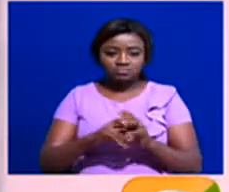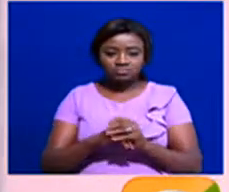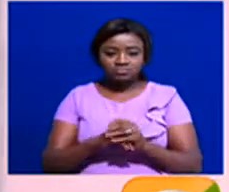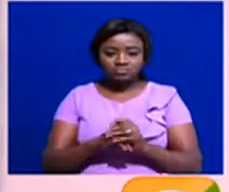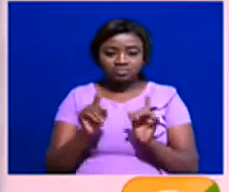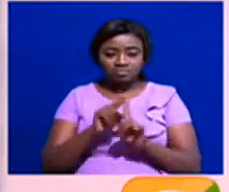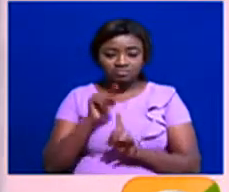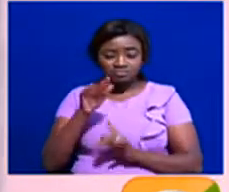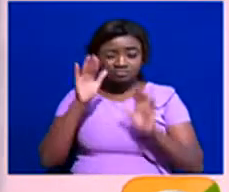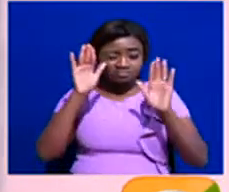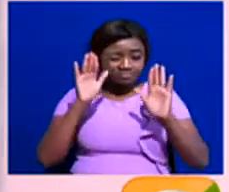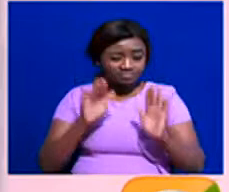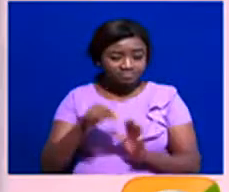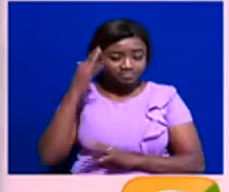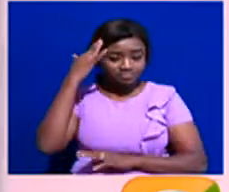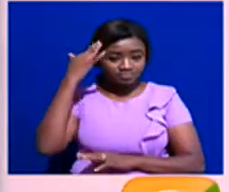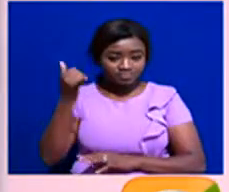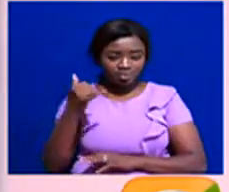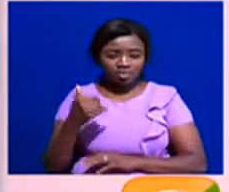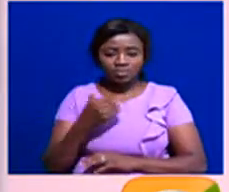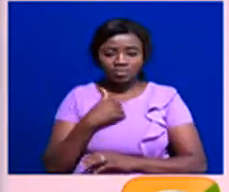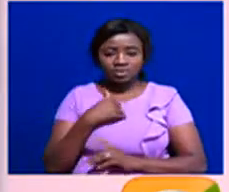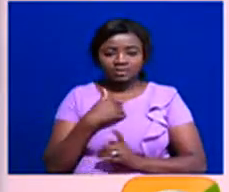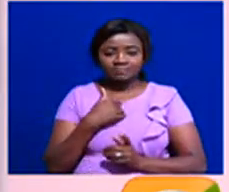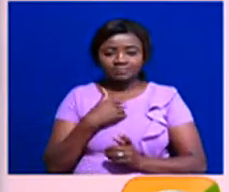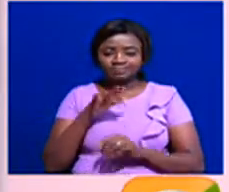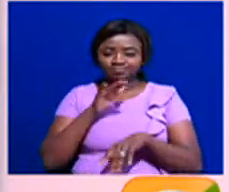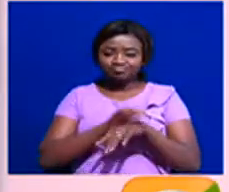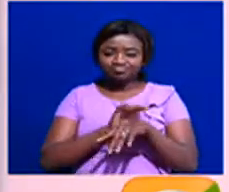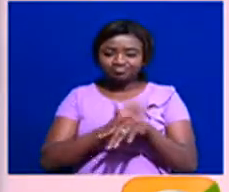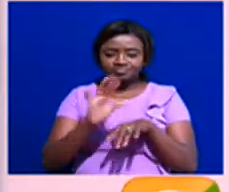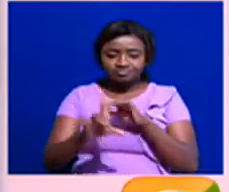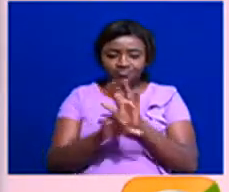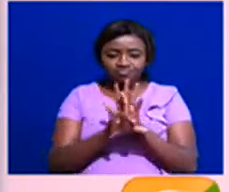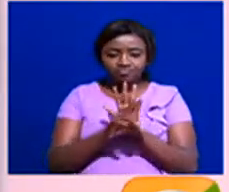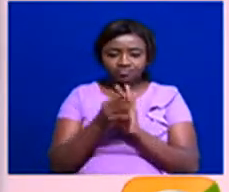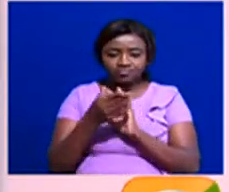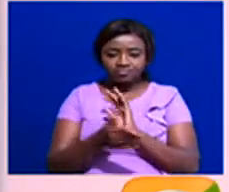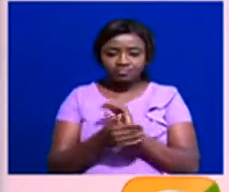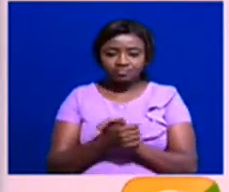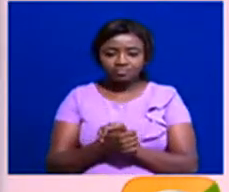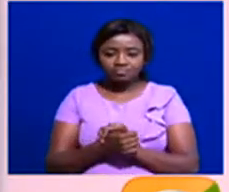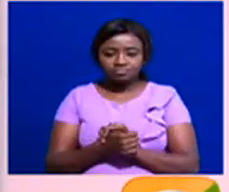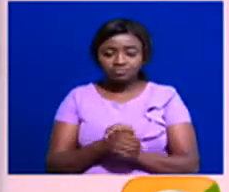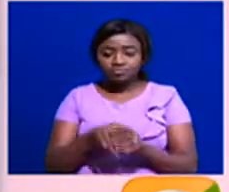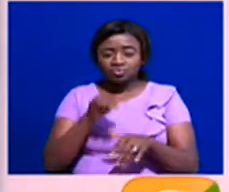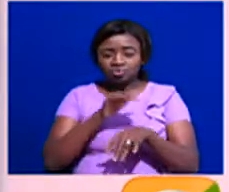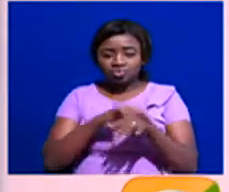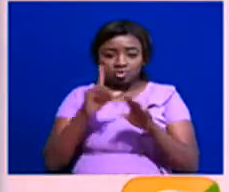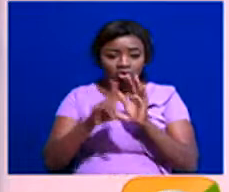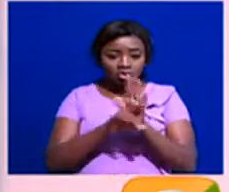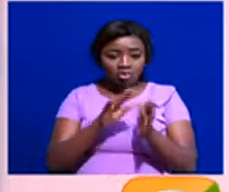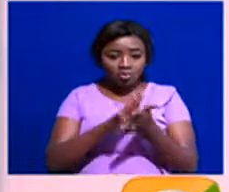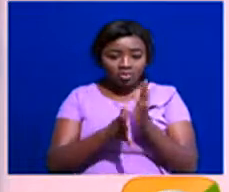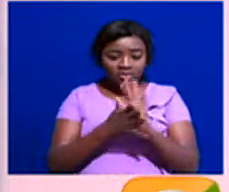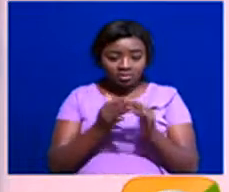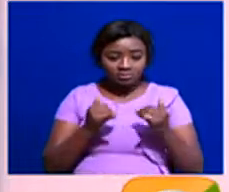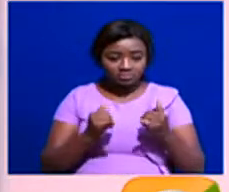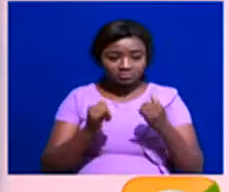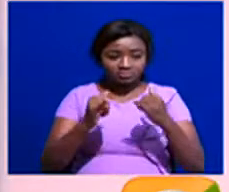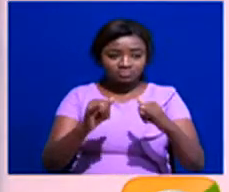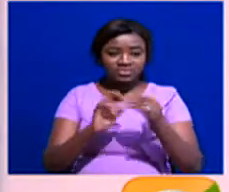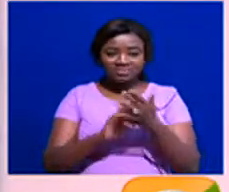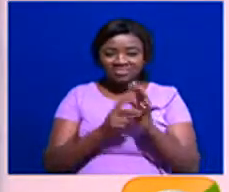is very important because we have relatively good laws. And good laws without enforcement is